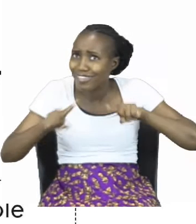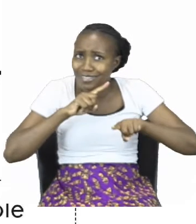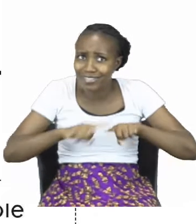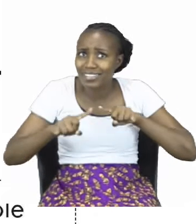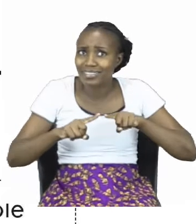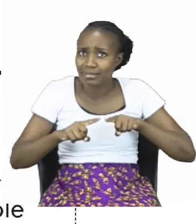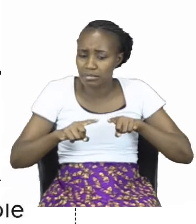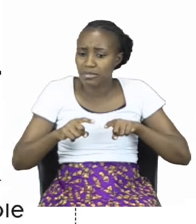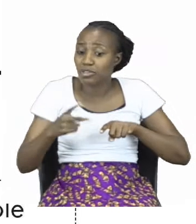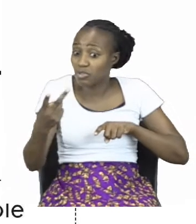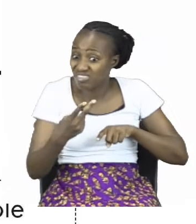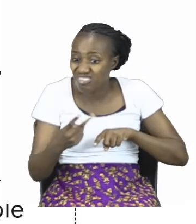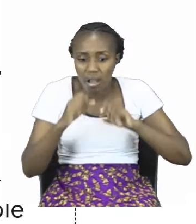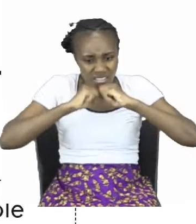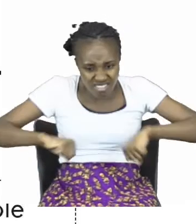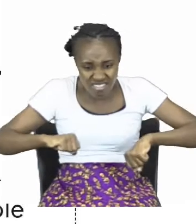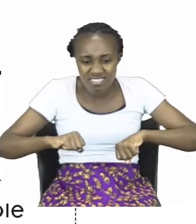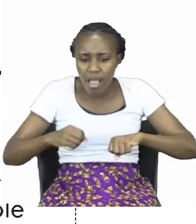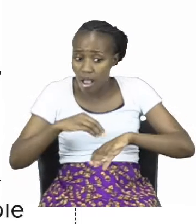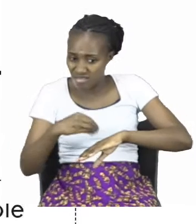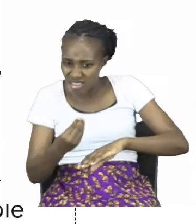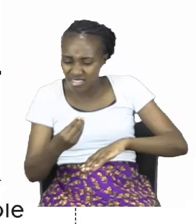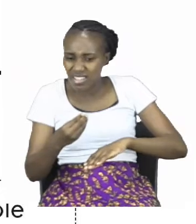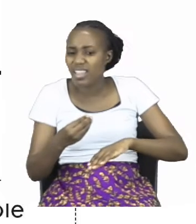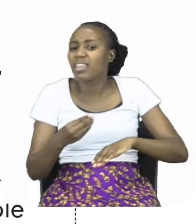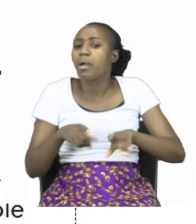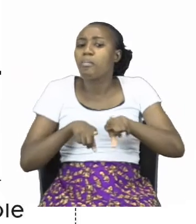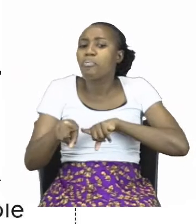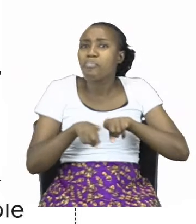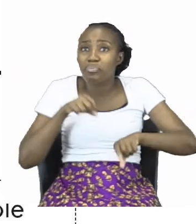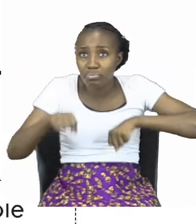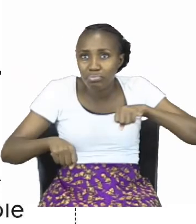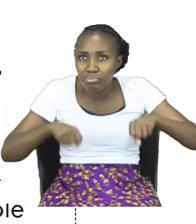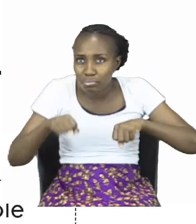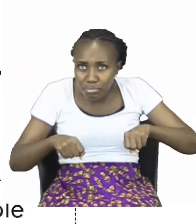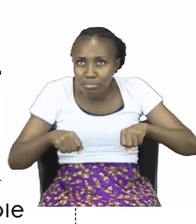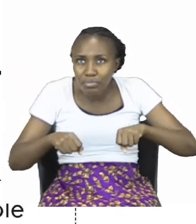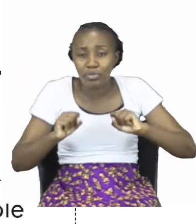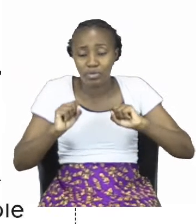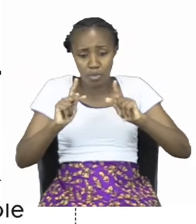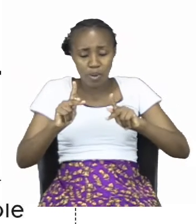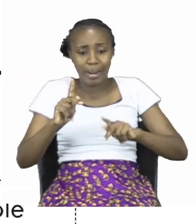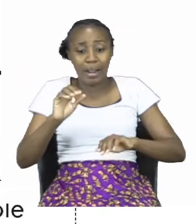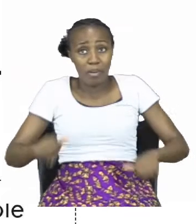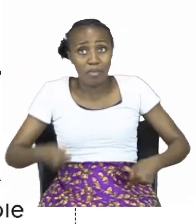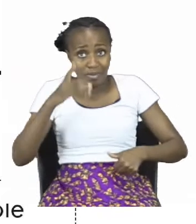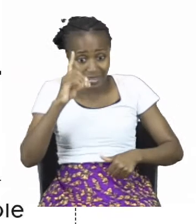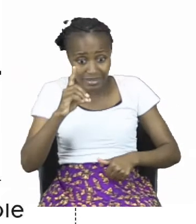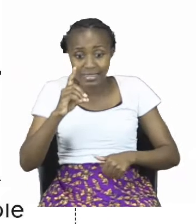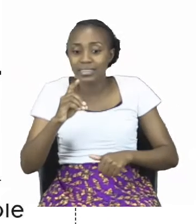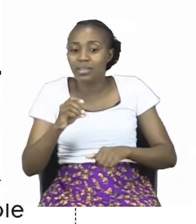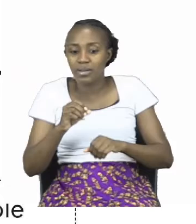to have a big race on Saturday. David put air in his tires.